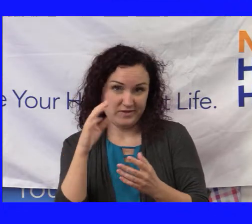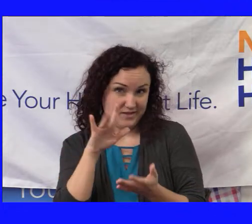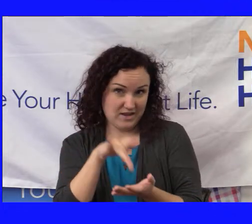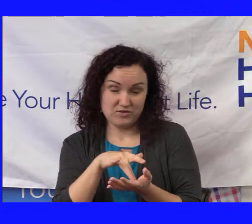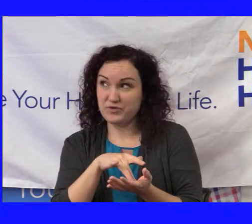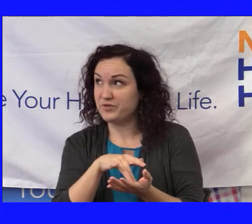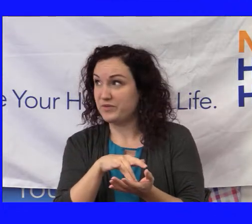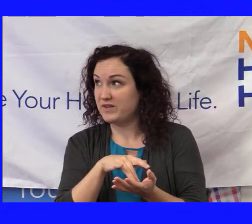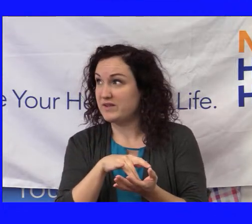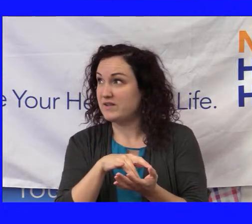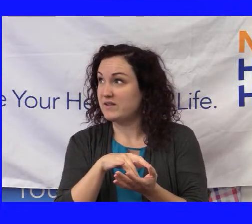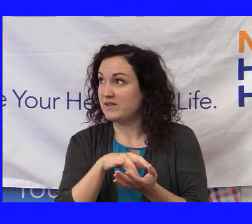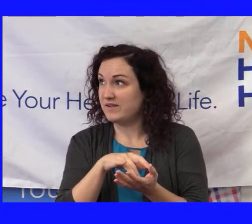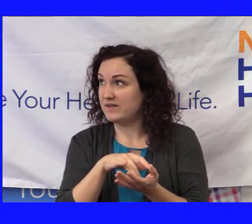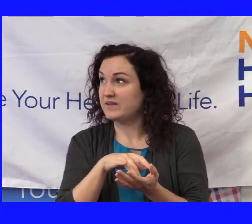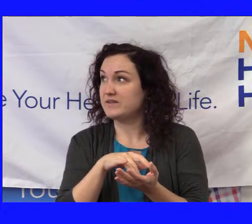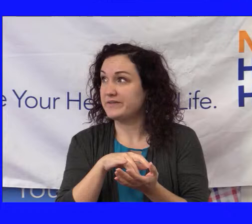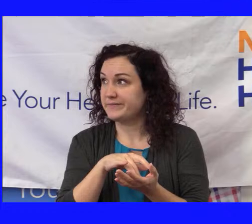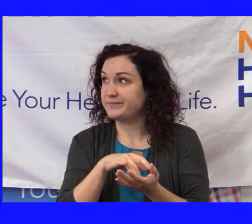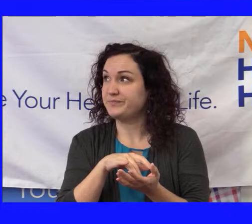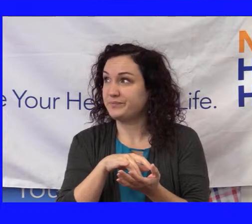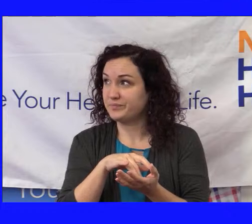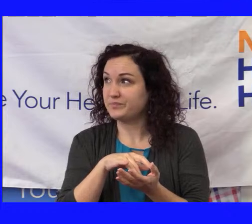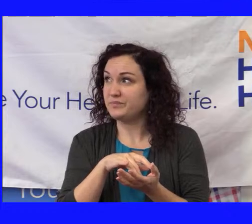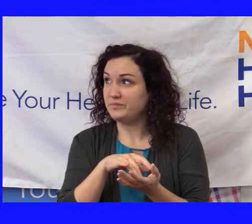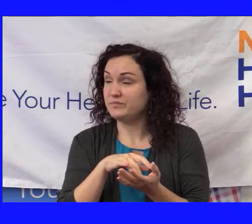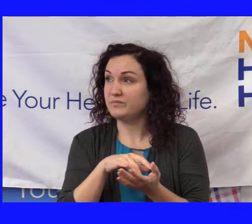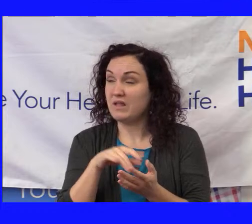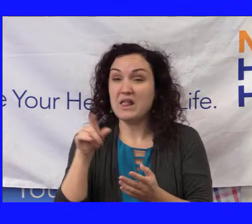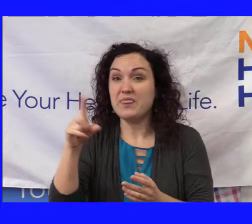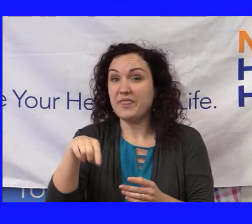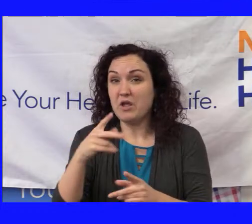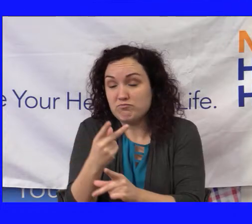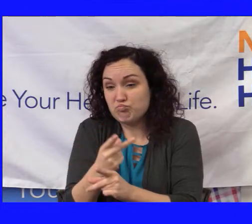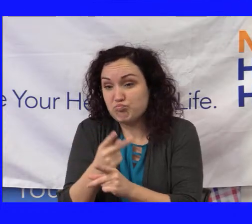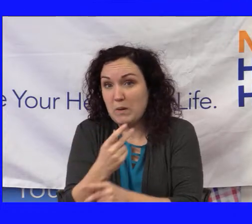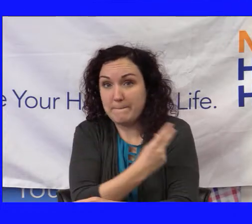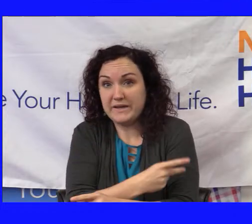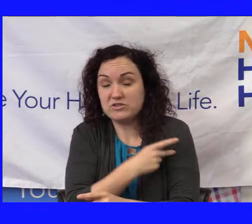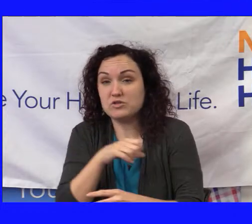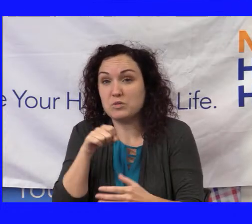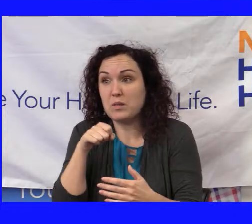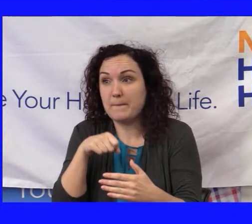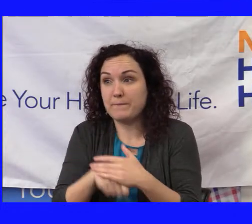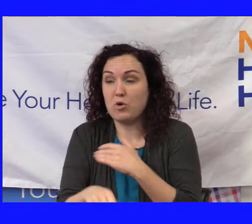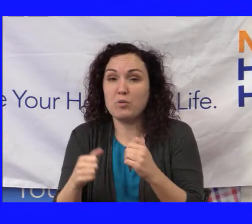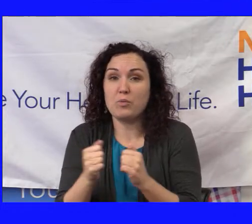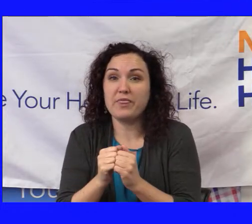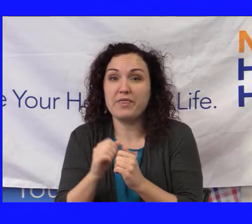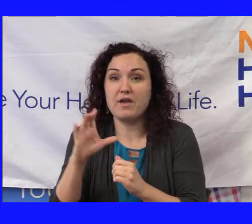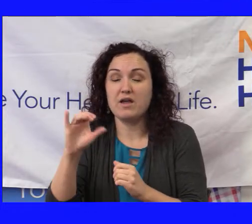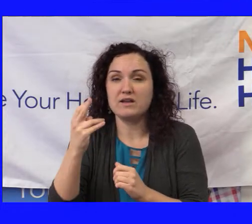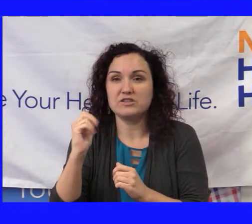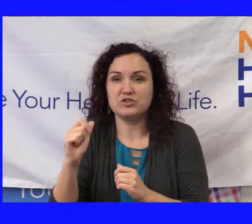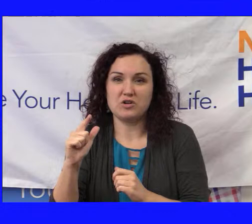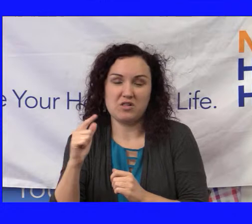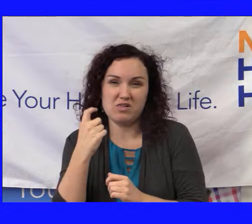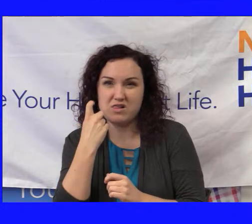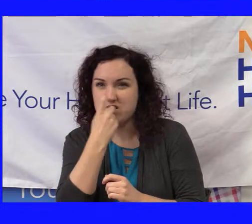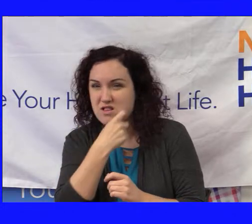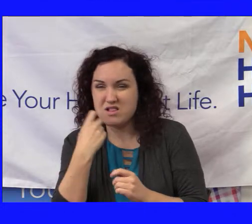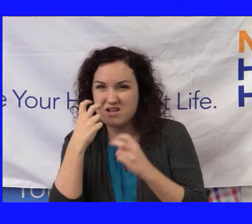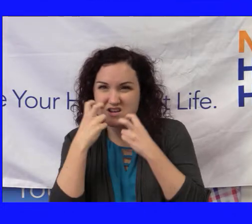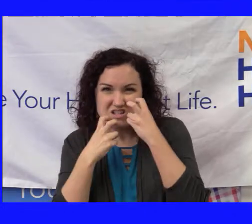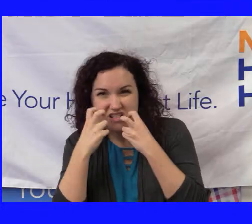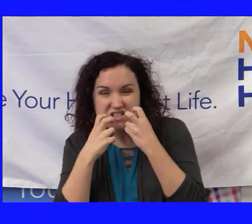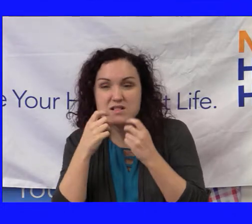C, the Congenital Craniofacial Care Center, and they're taking care of patients that are born with congenital anomalies, and most likely cleft